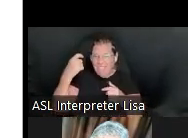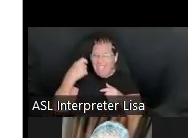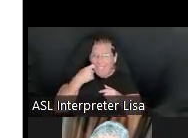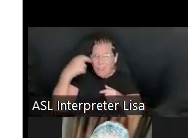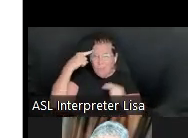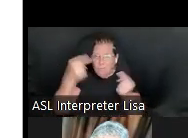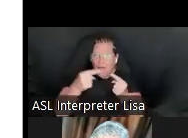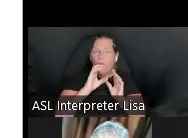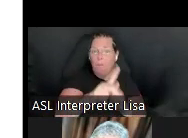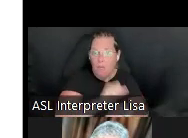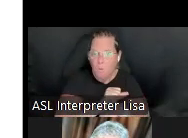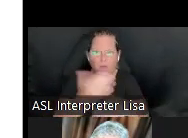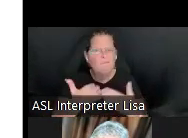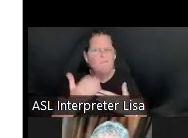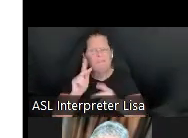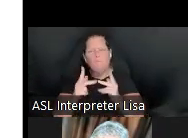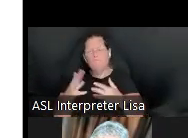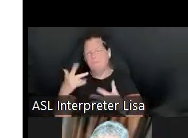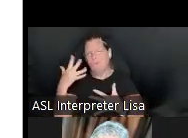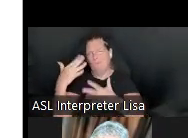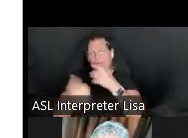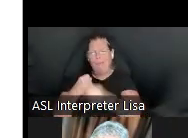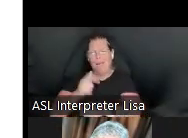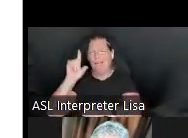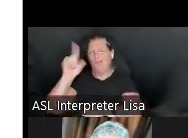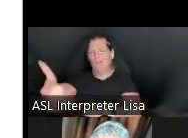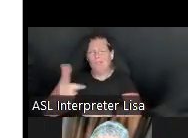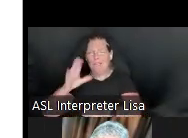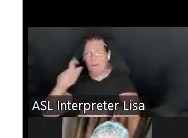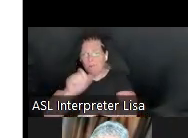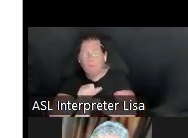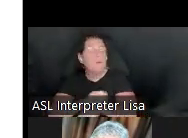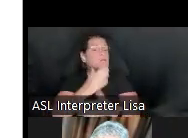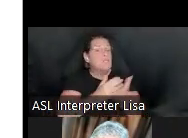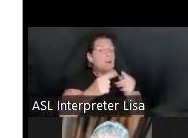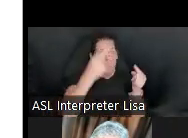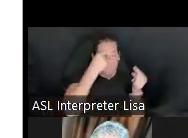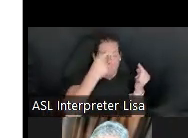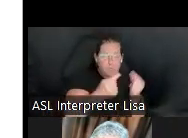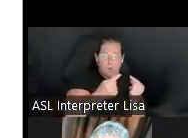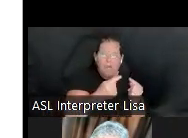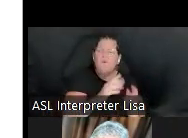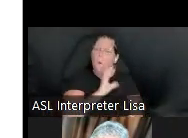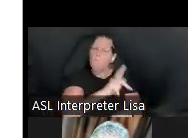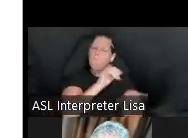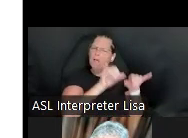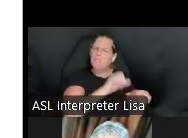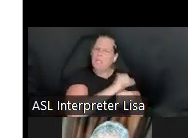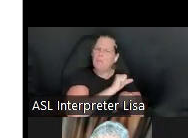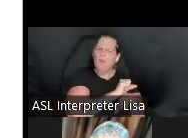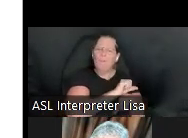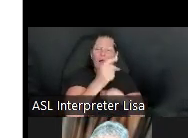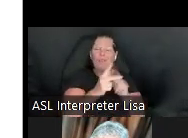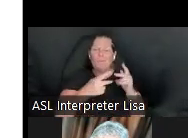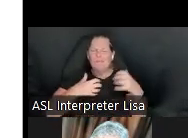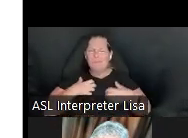injury. Some people are able to return to their old jobs, while others need to reevaluate their interests and capabilities in